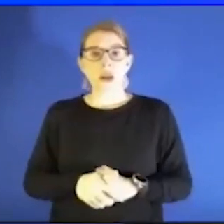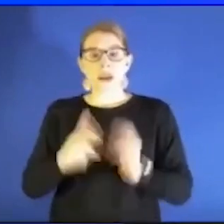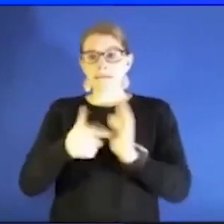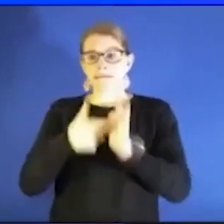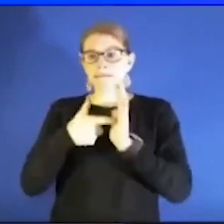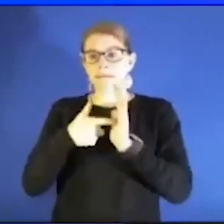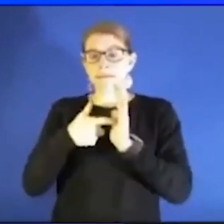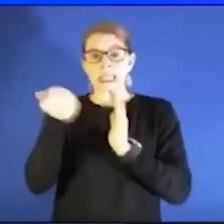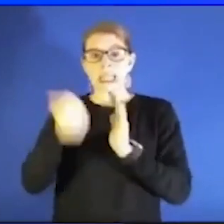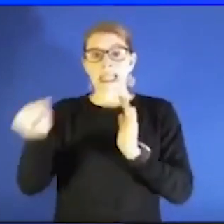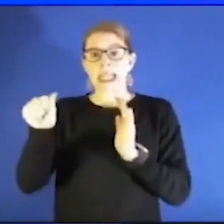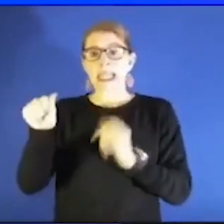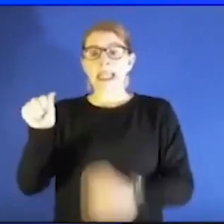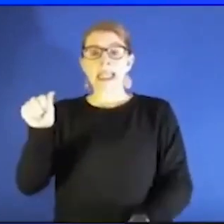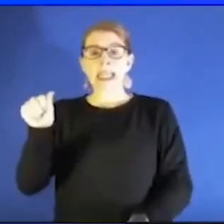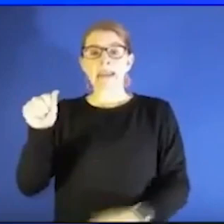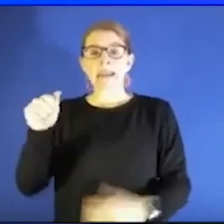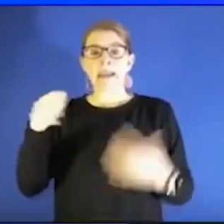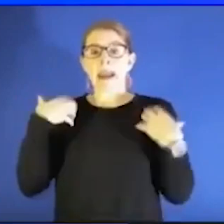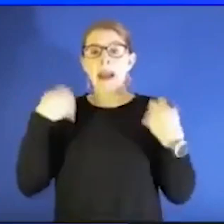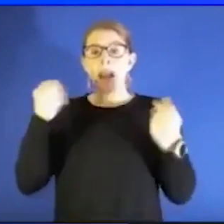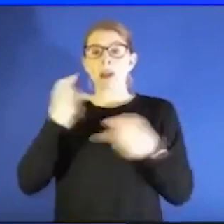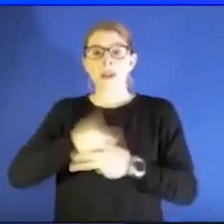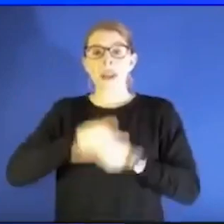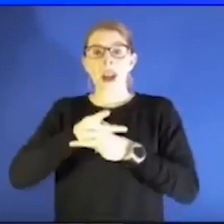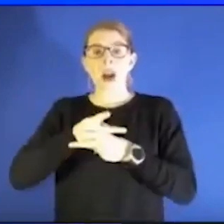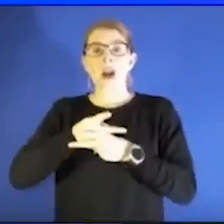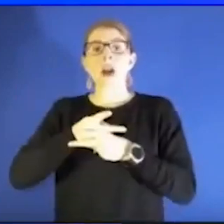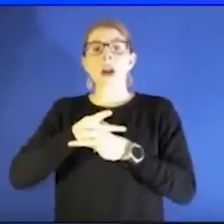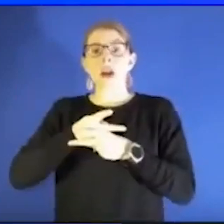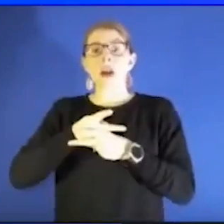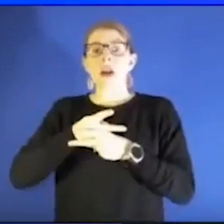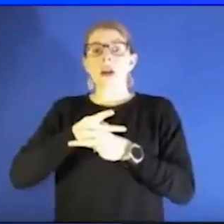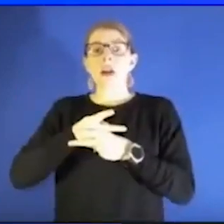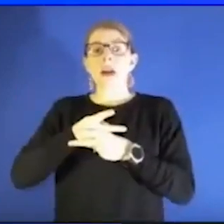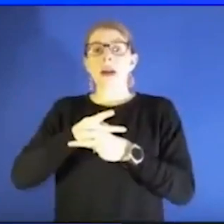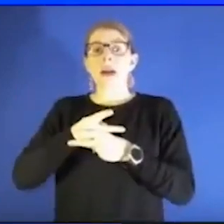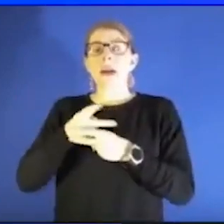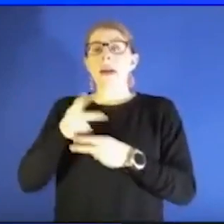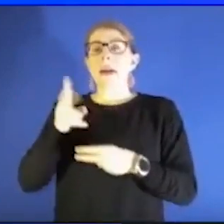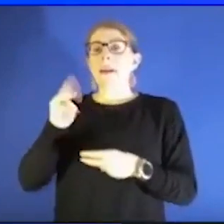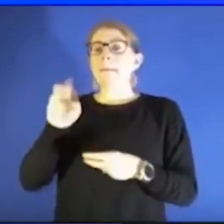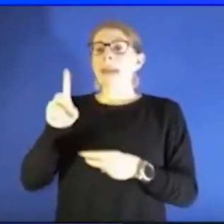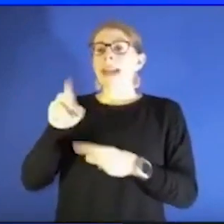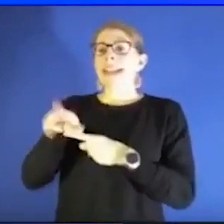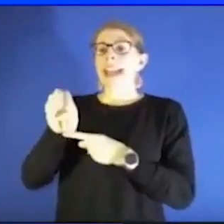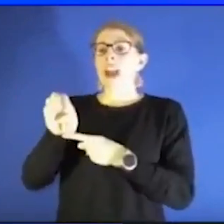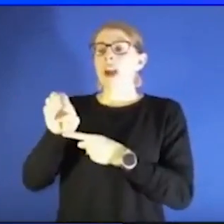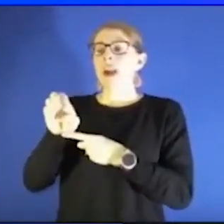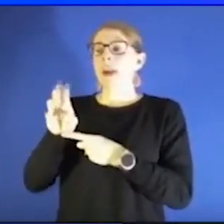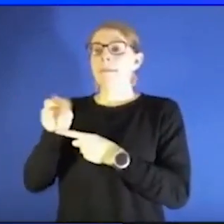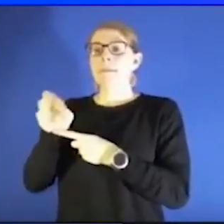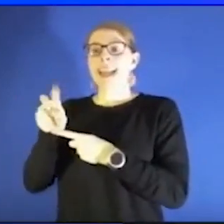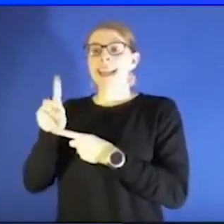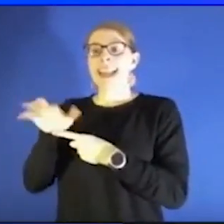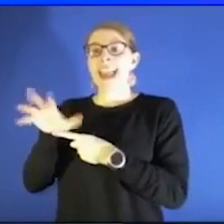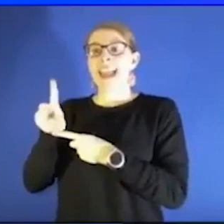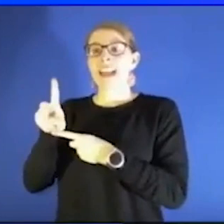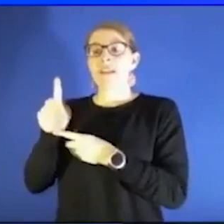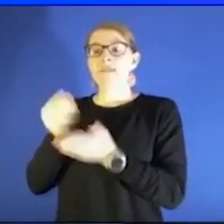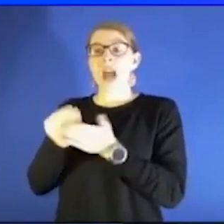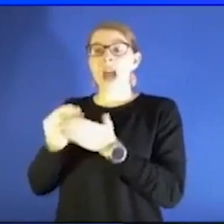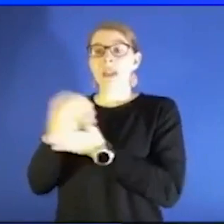any healthcare institution that received Medicare or Medicaid funds would need to have policies in place and procedures in place so